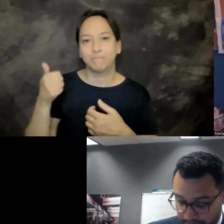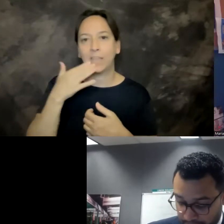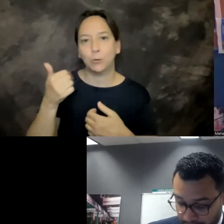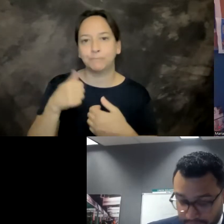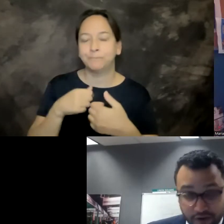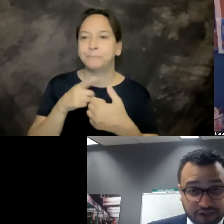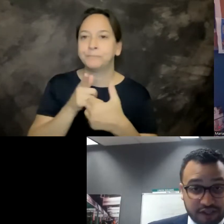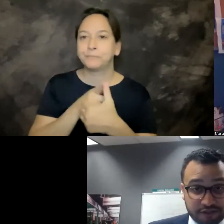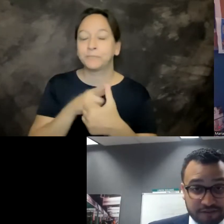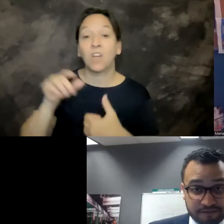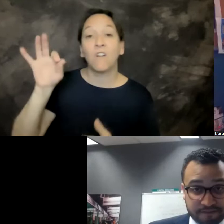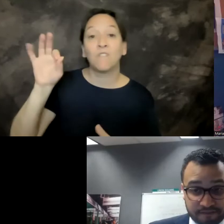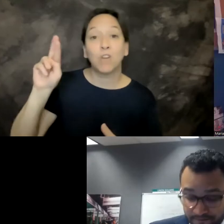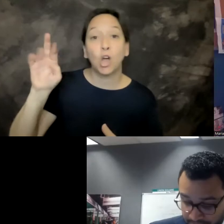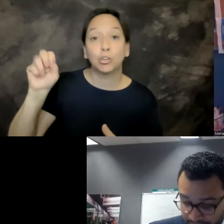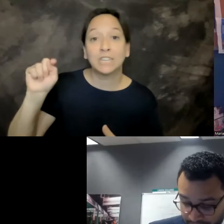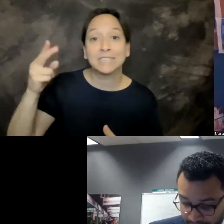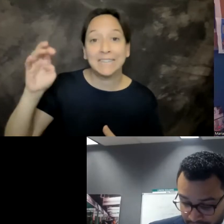Yep. Forest Hills,